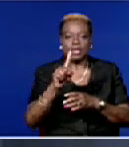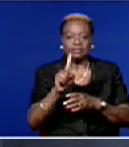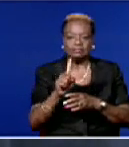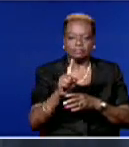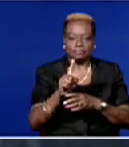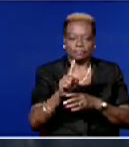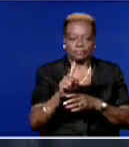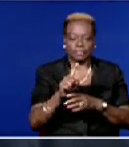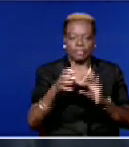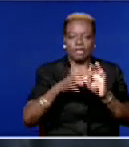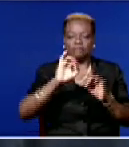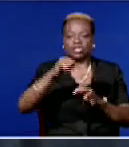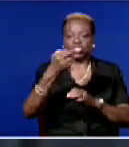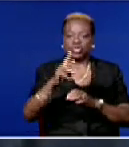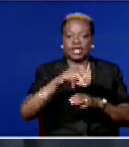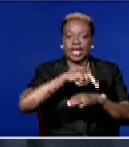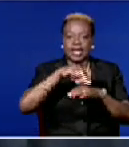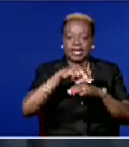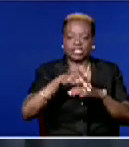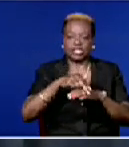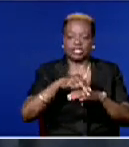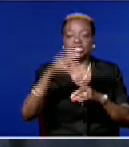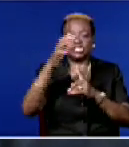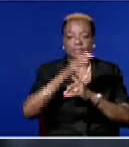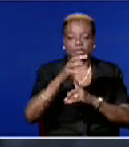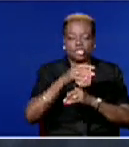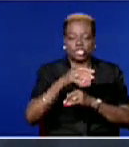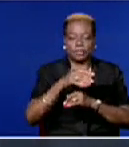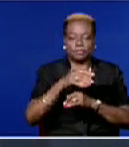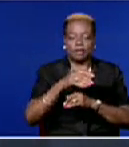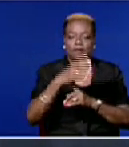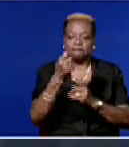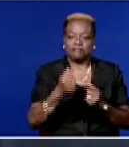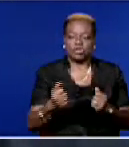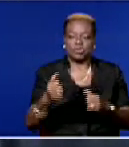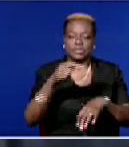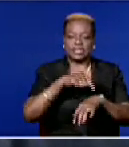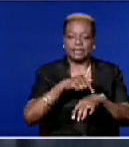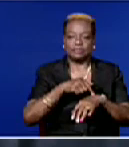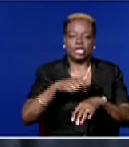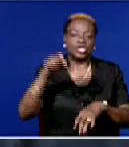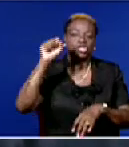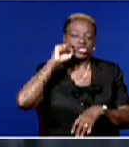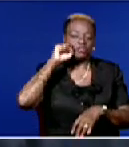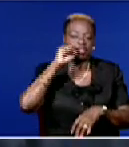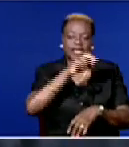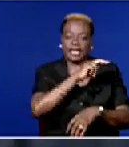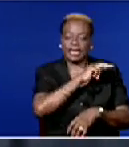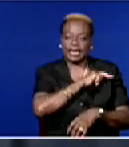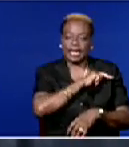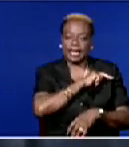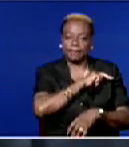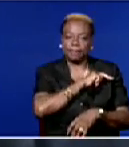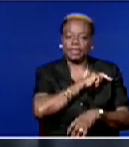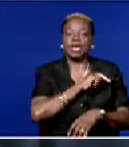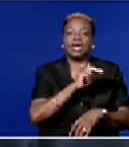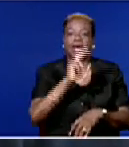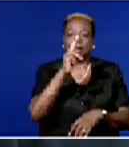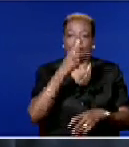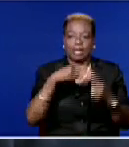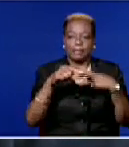the Junior National Championships a few times. Sophia Nad, she's another up-and-coming famous golfer